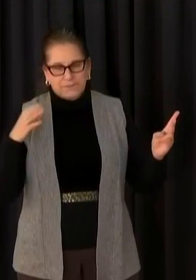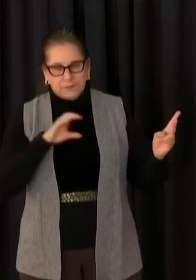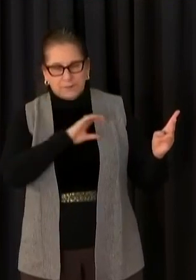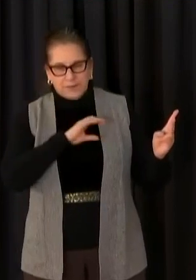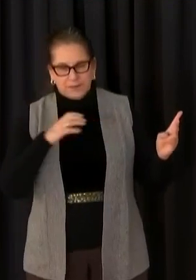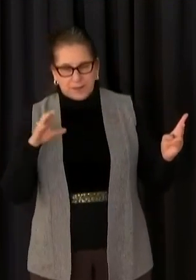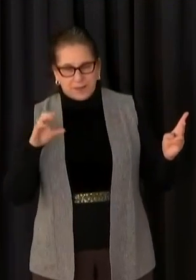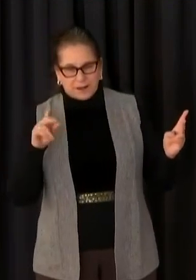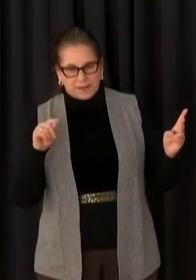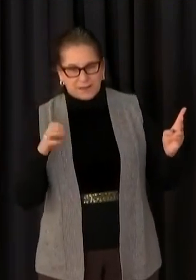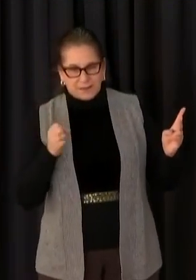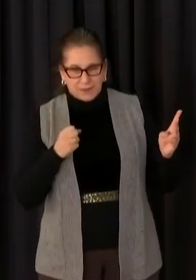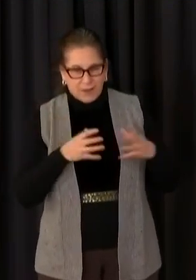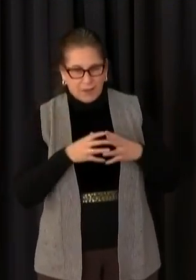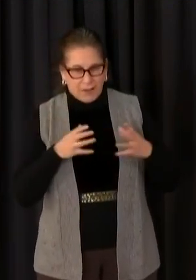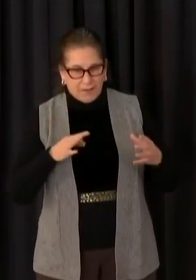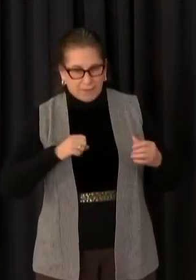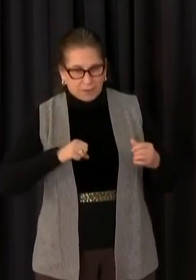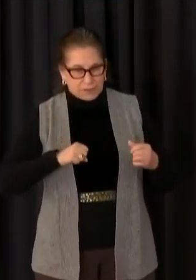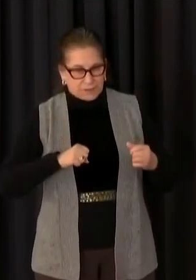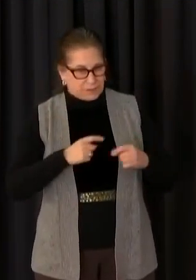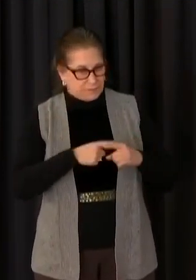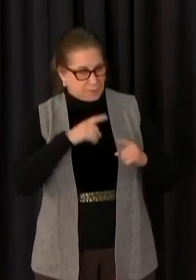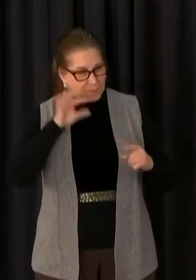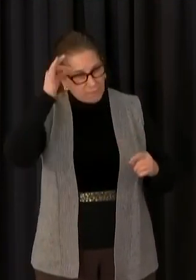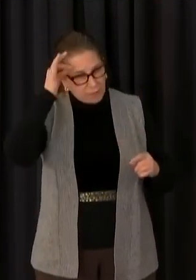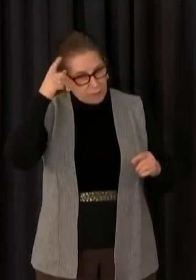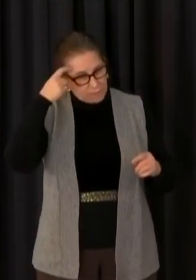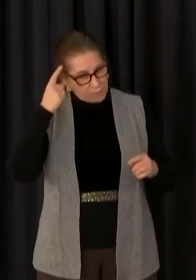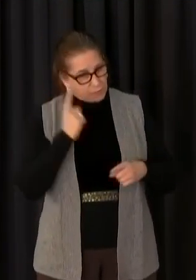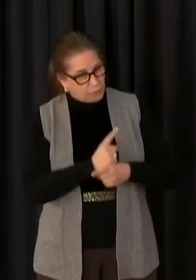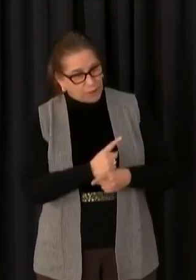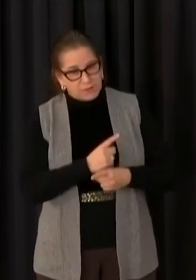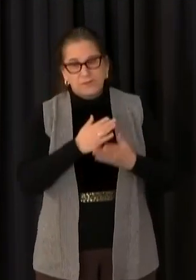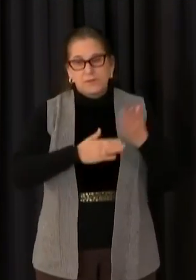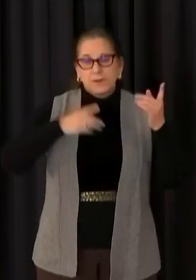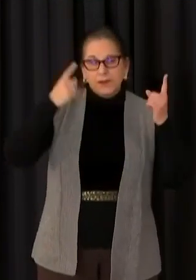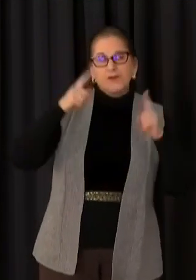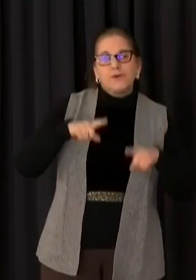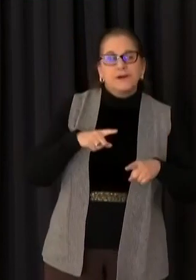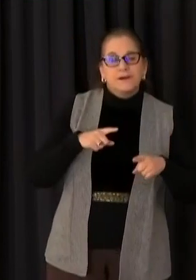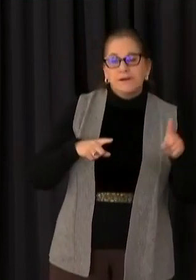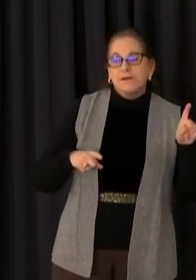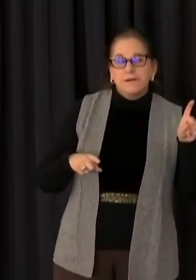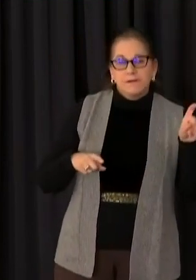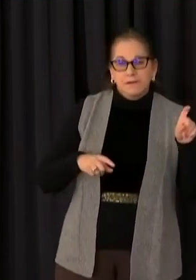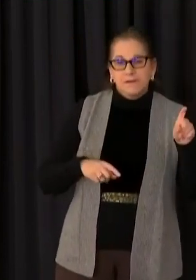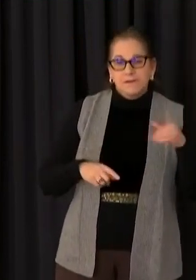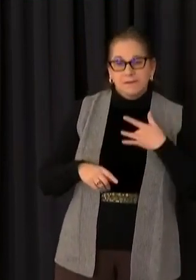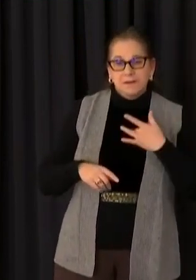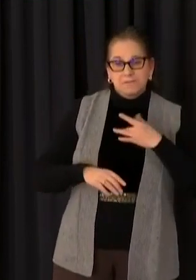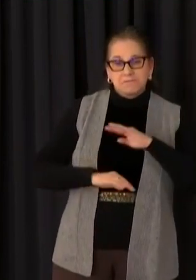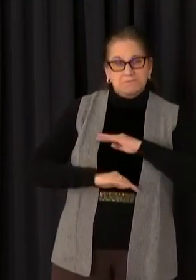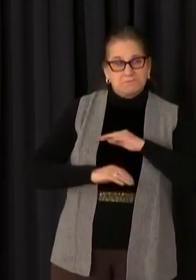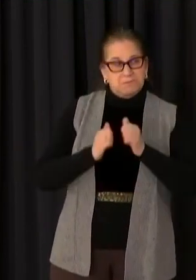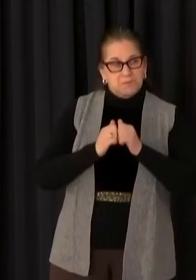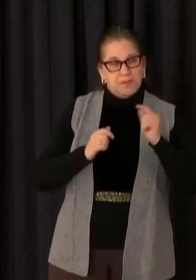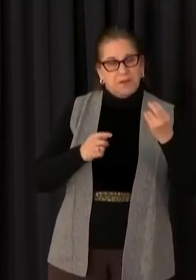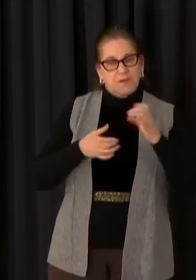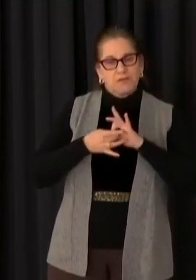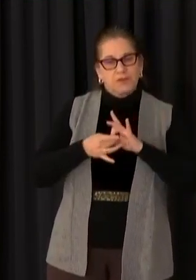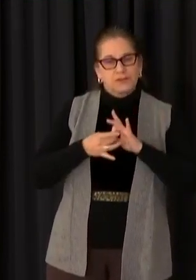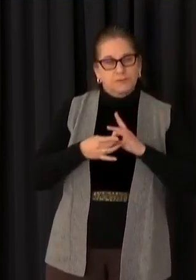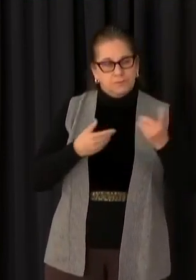a lot of requests to the federal government. Some of them they have agreed to, some they haven't. Are you satisfied with the level of coordination right now